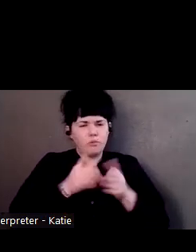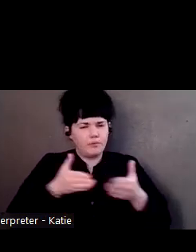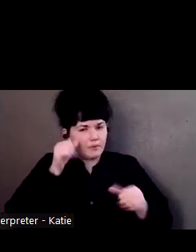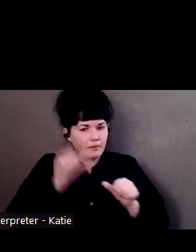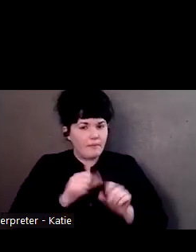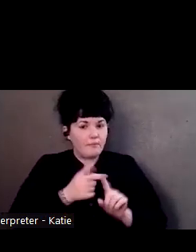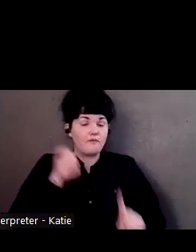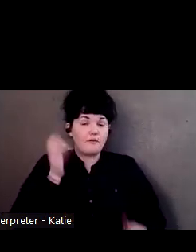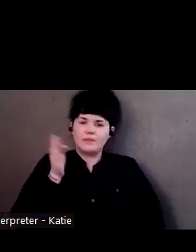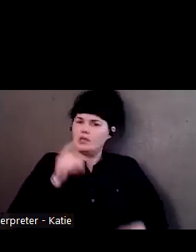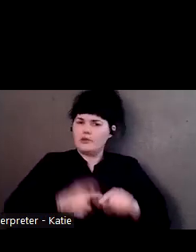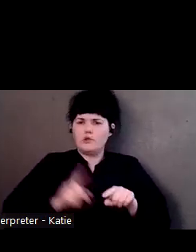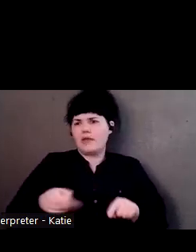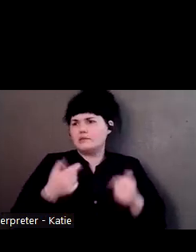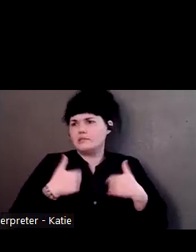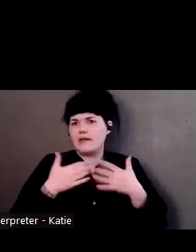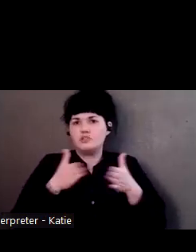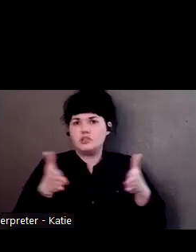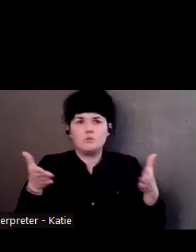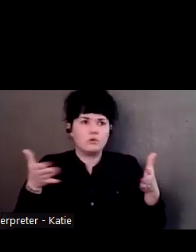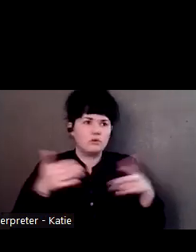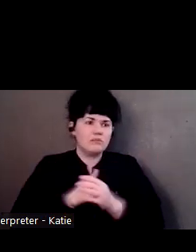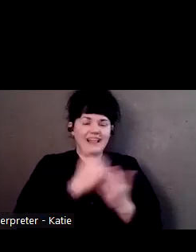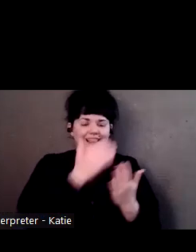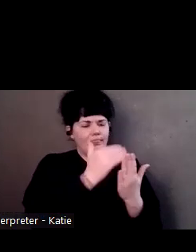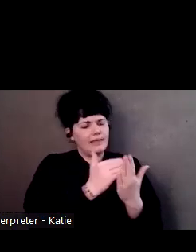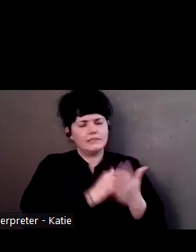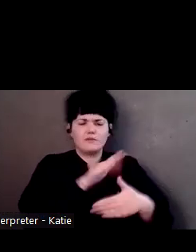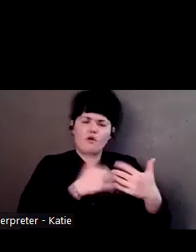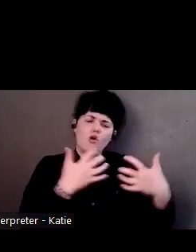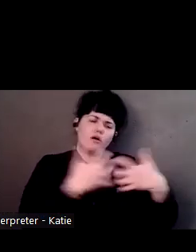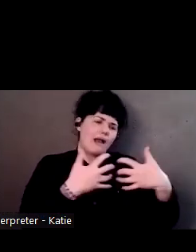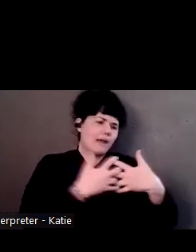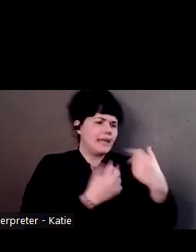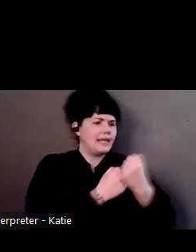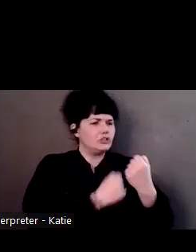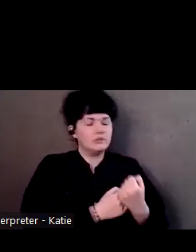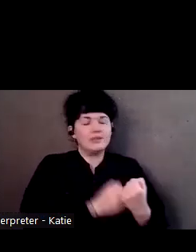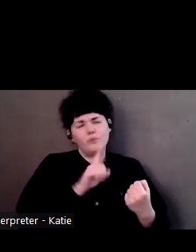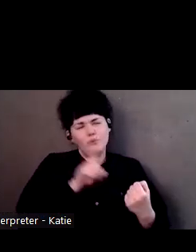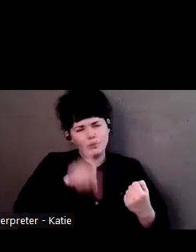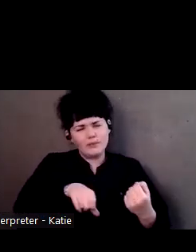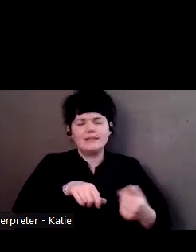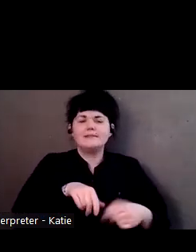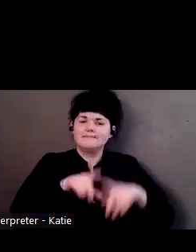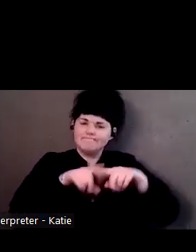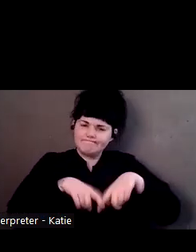You can't just take a general list of accommodations. They really have to be individualized based on their functional